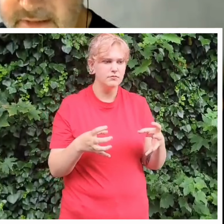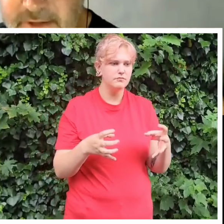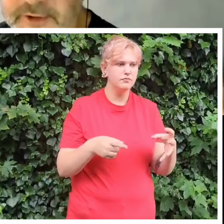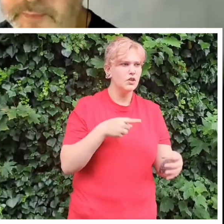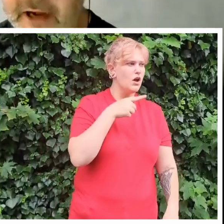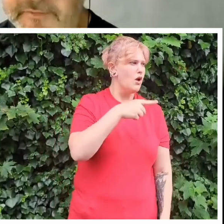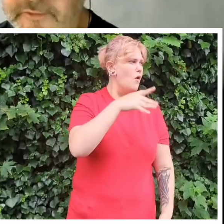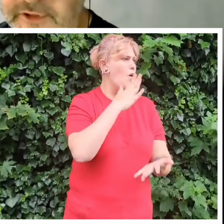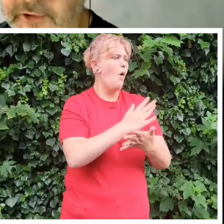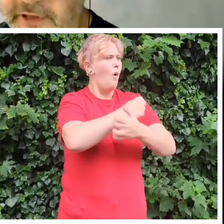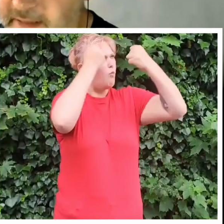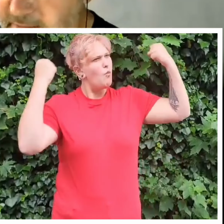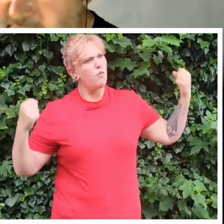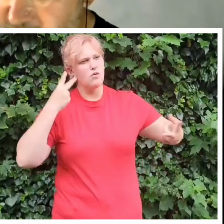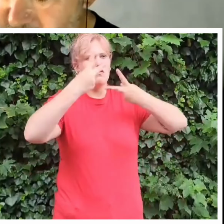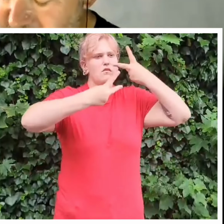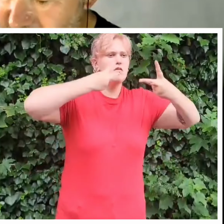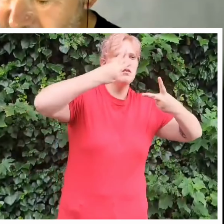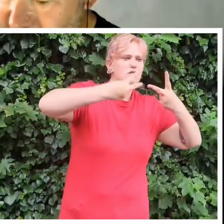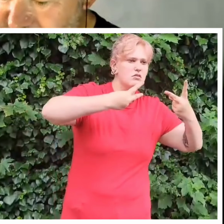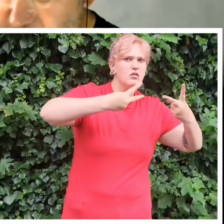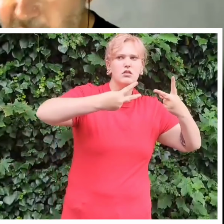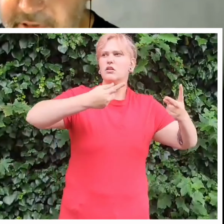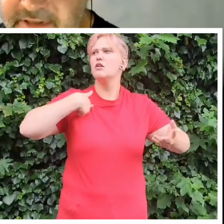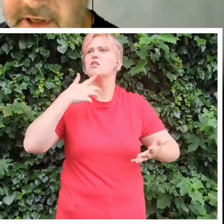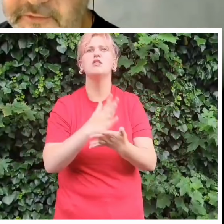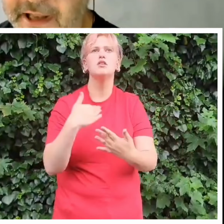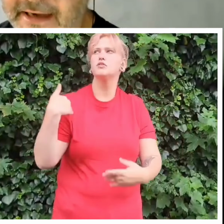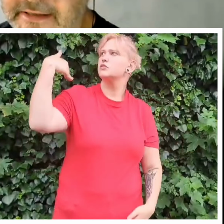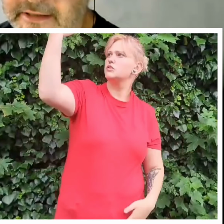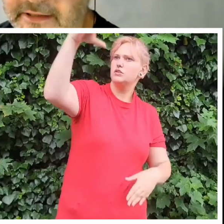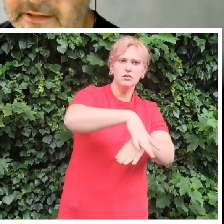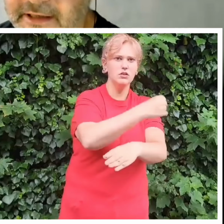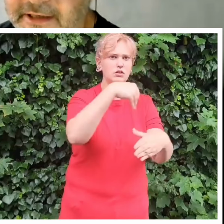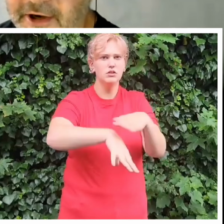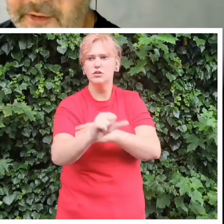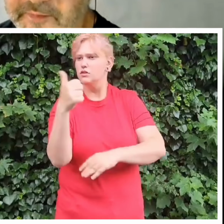And it's such a powerful song. It's grown its own